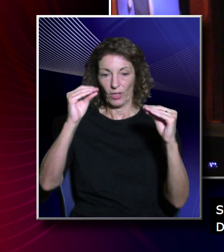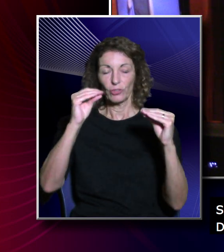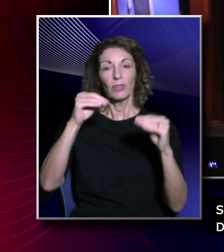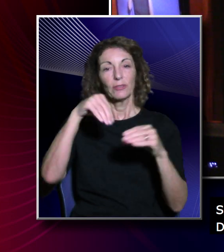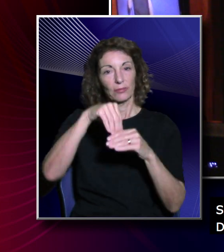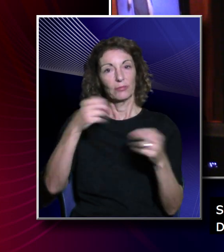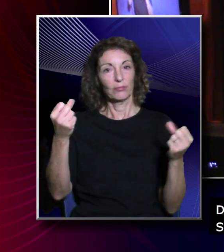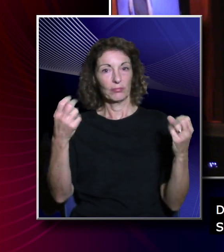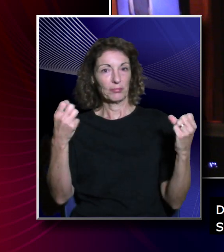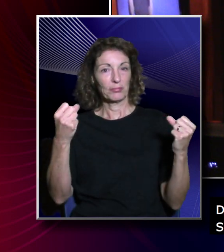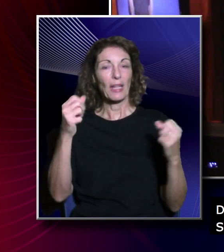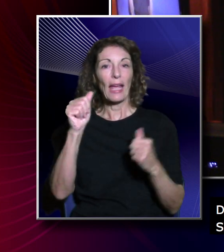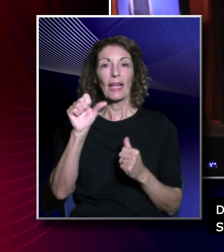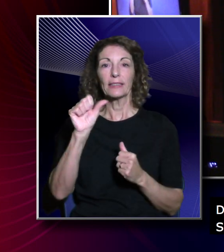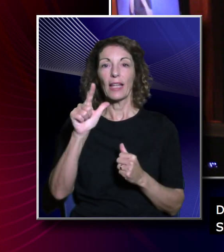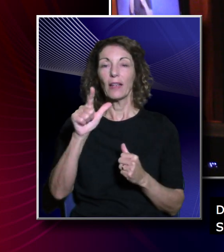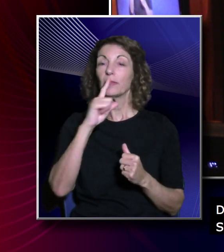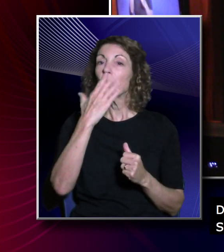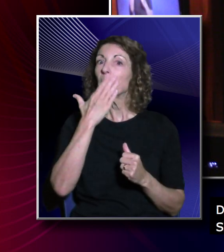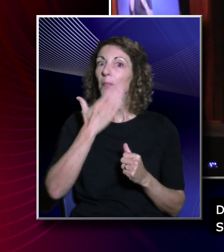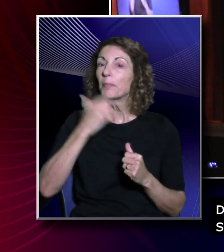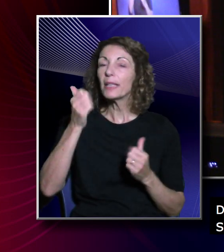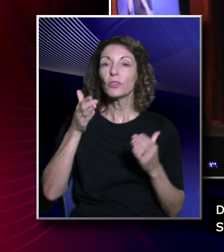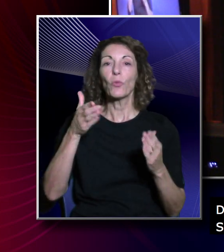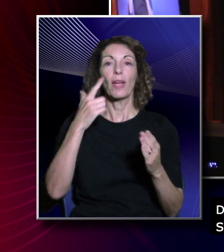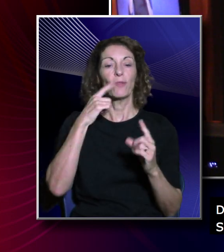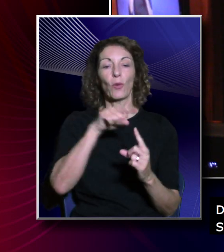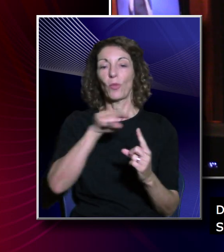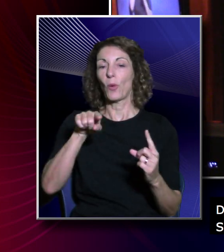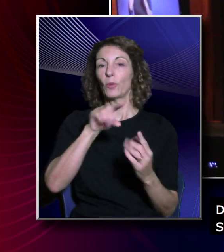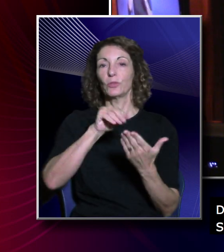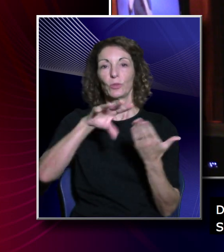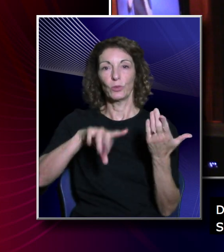Language. That's the best way for these students to acquire knowledge.